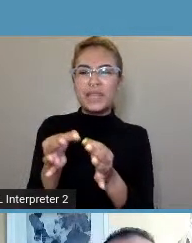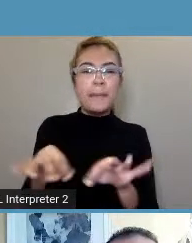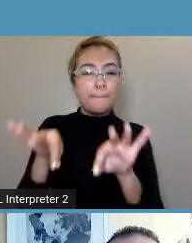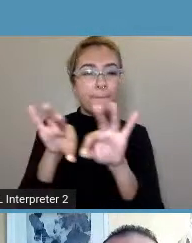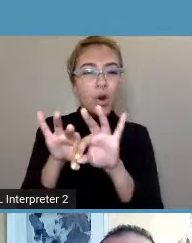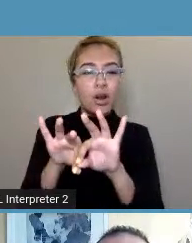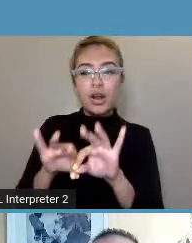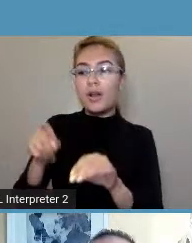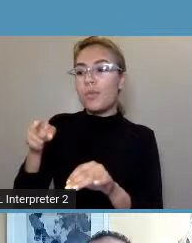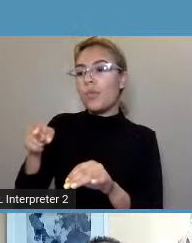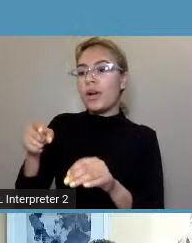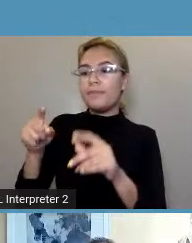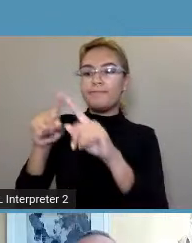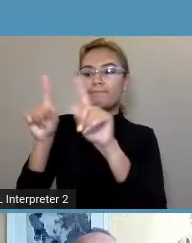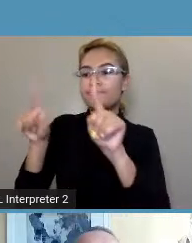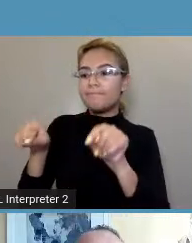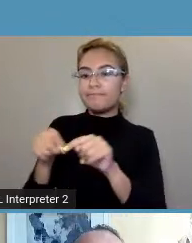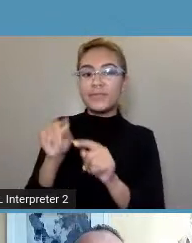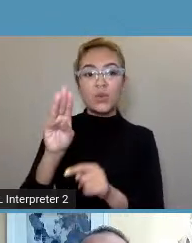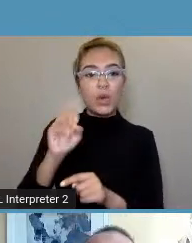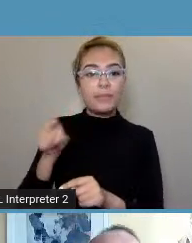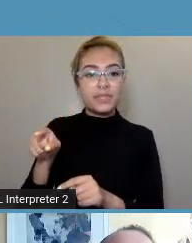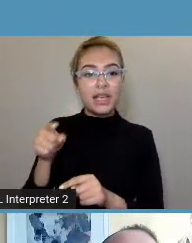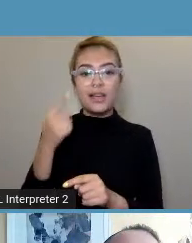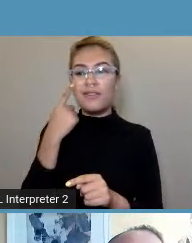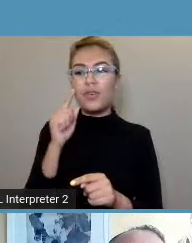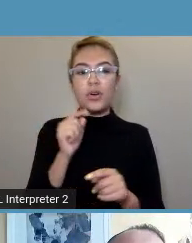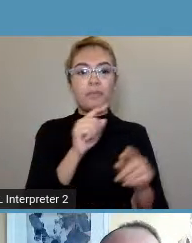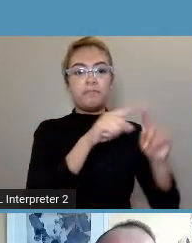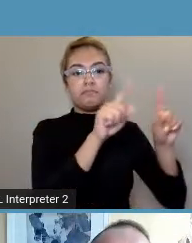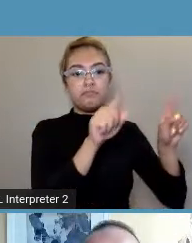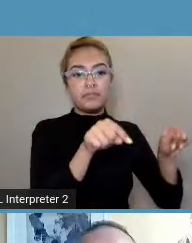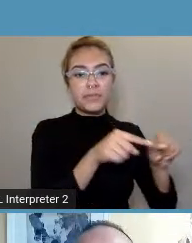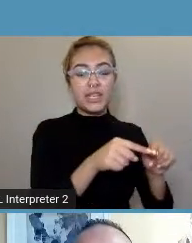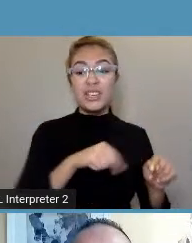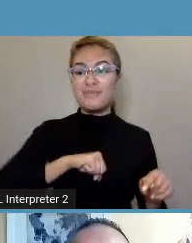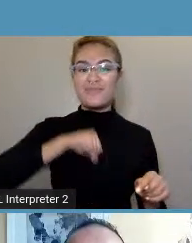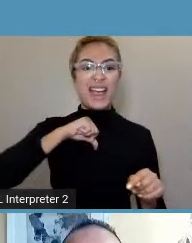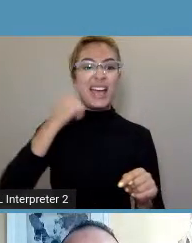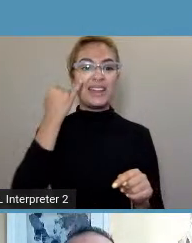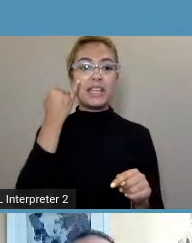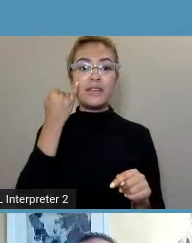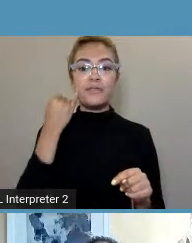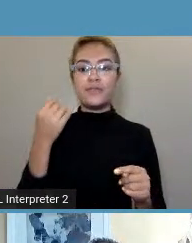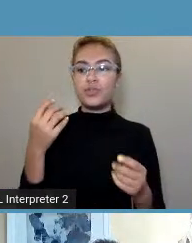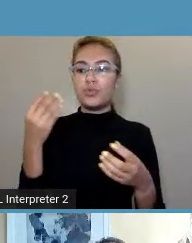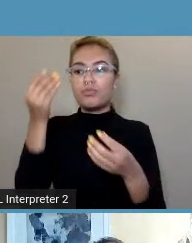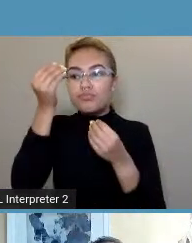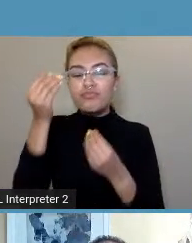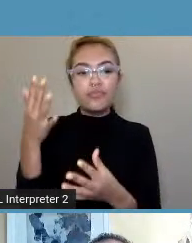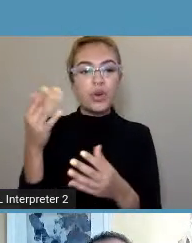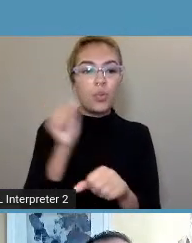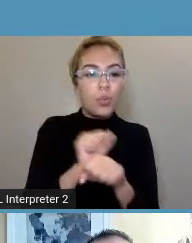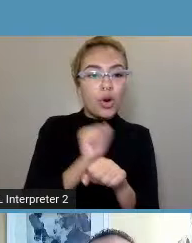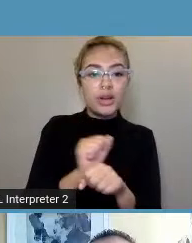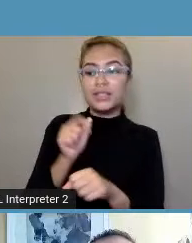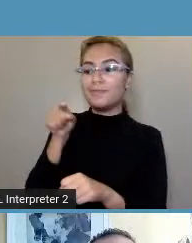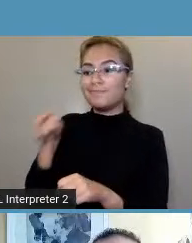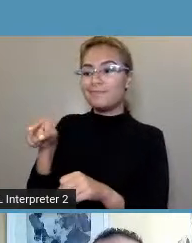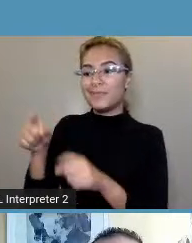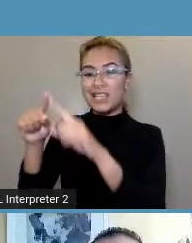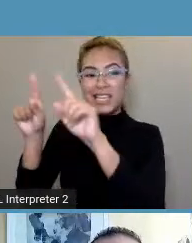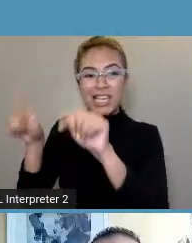versus another, or you feel prouder when your writing ends up on one website versus another. It's all based on this